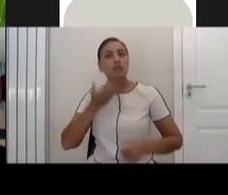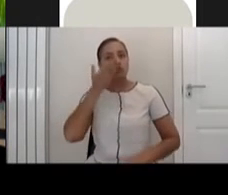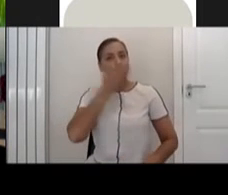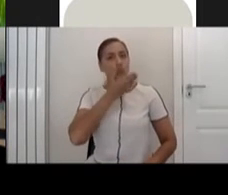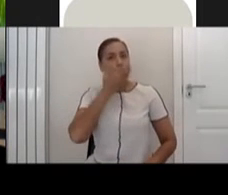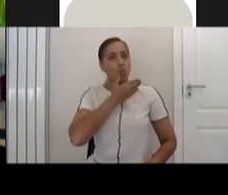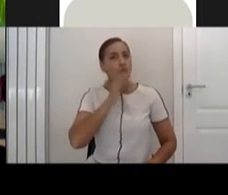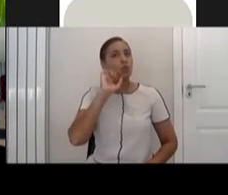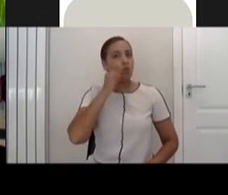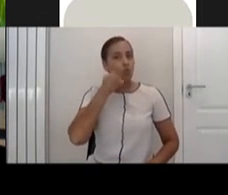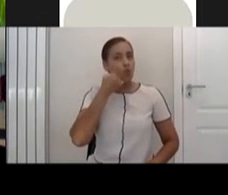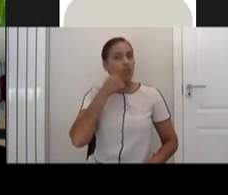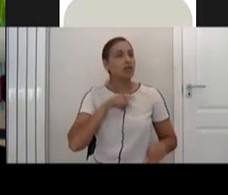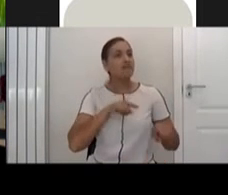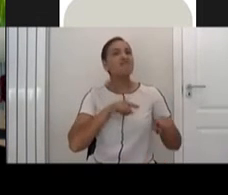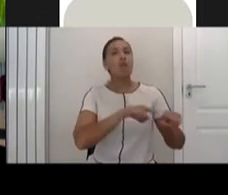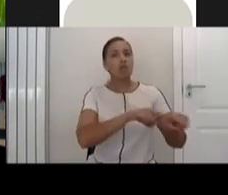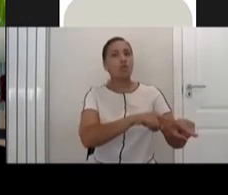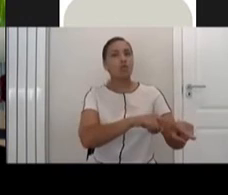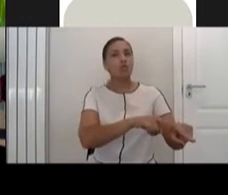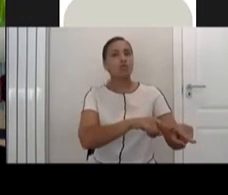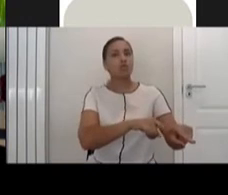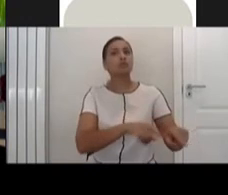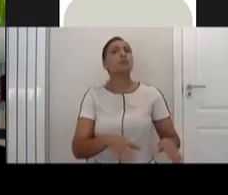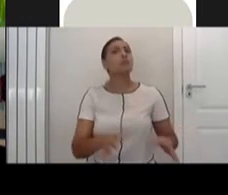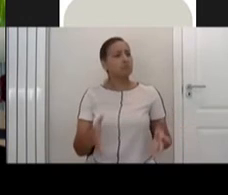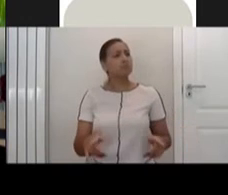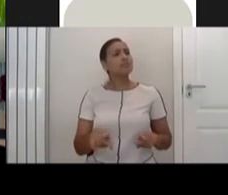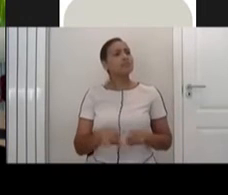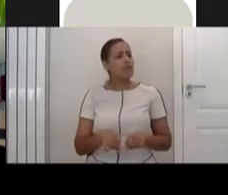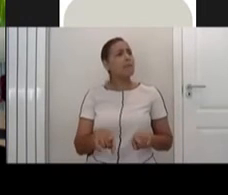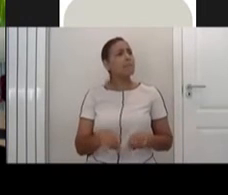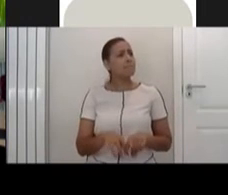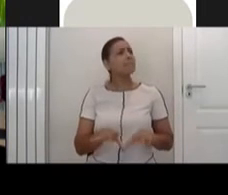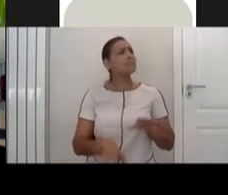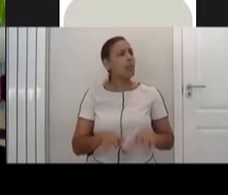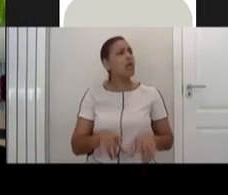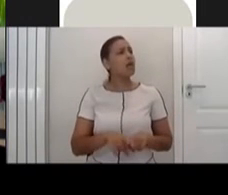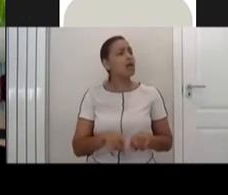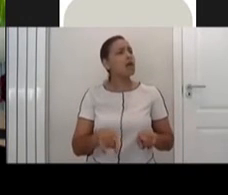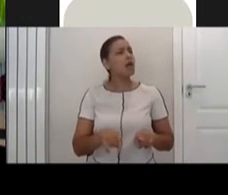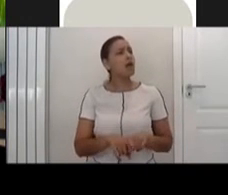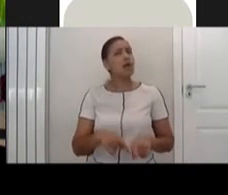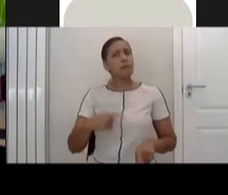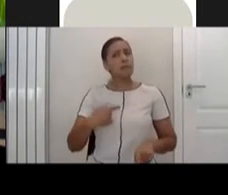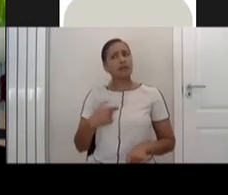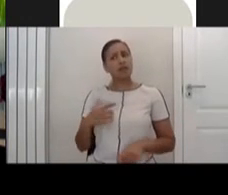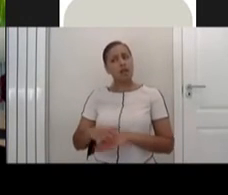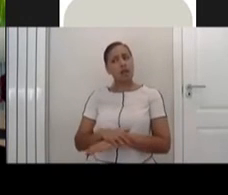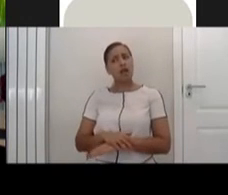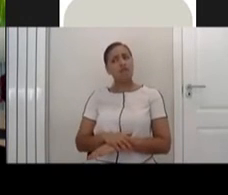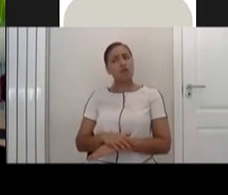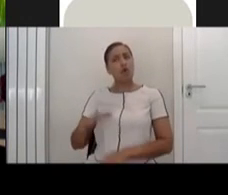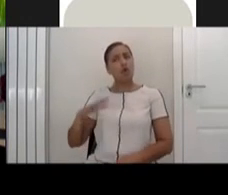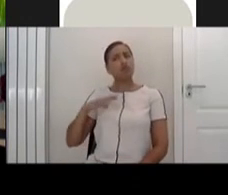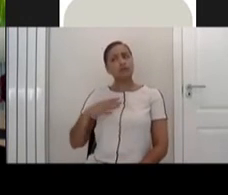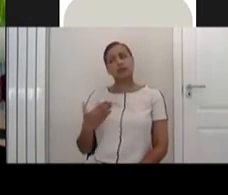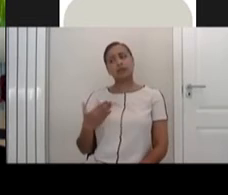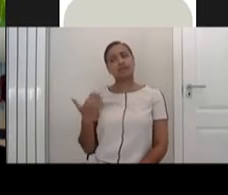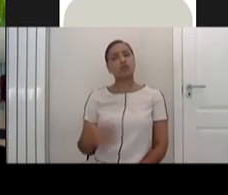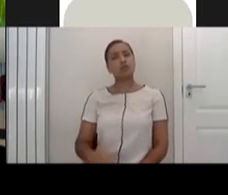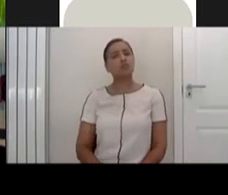be implementing, which are pretty much the same as the ones that I talked about in the presentation.